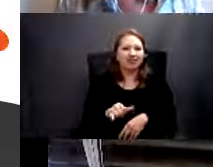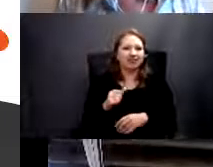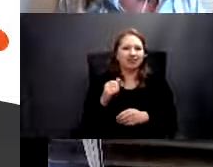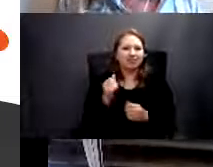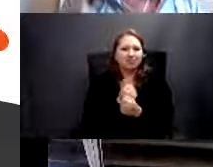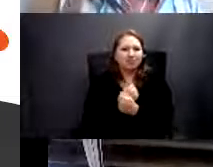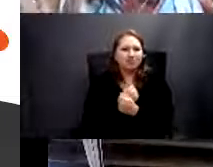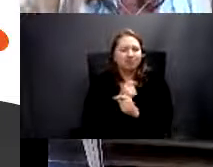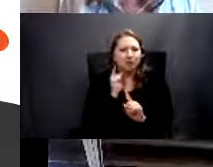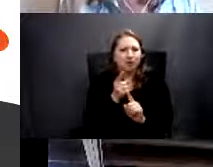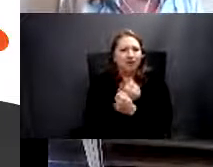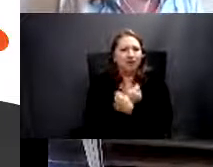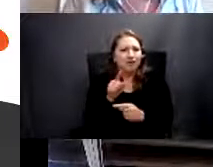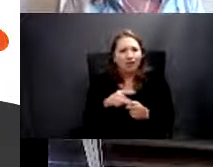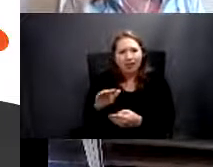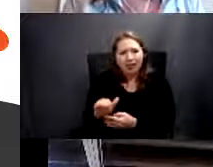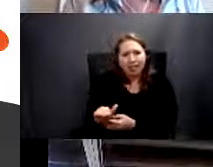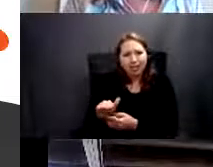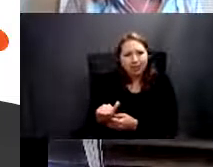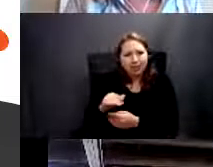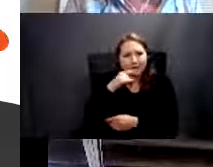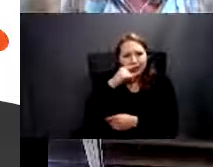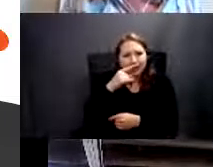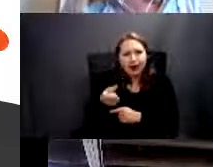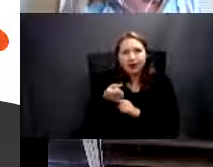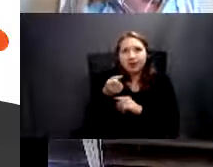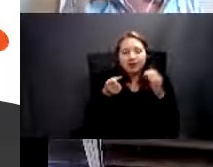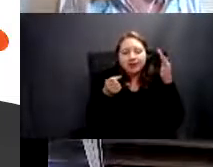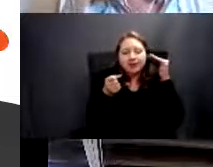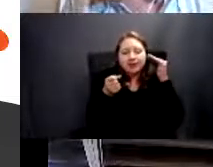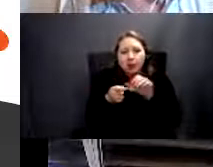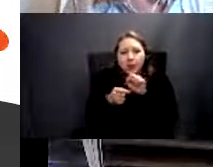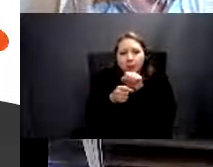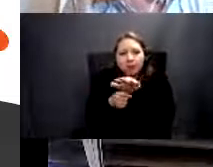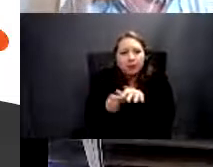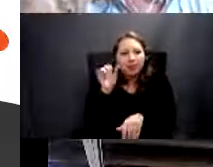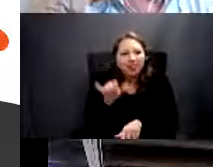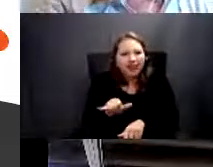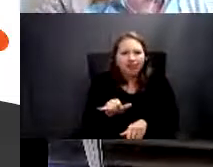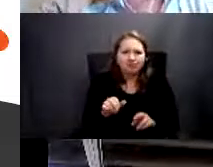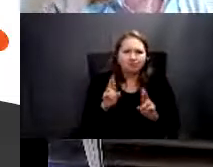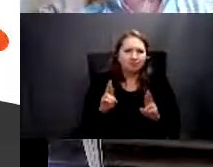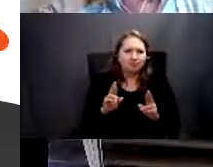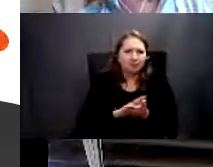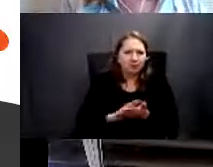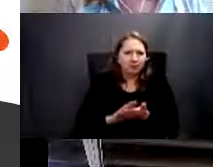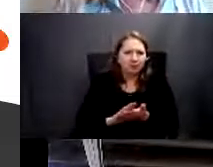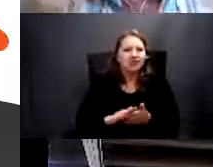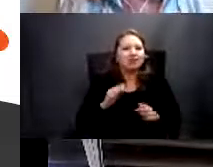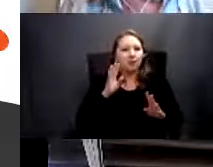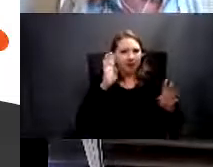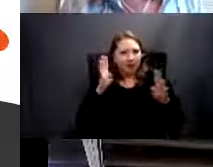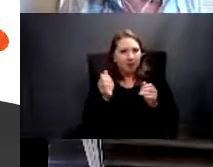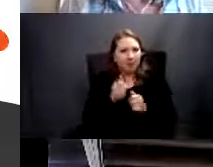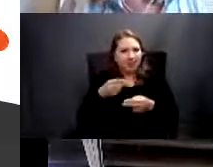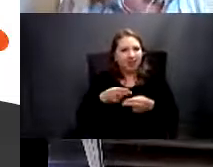person. So I knew I wanted it to be dandelion, came up with Dandelion Alliance. And